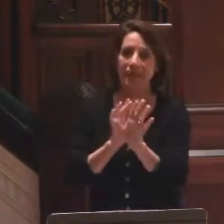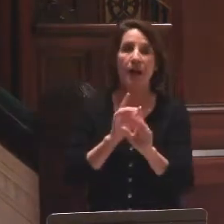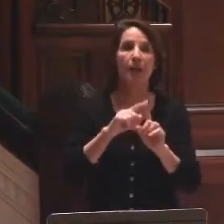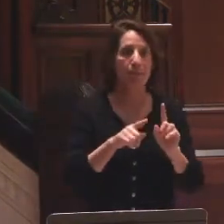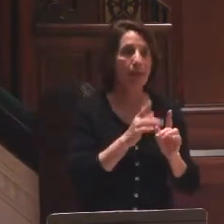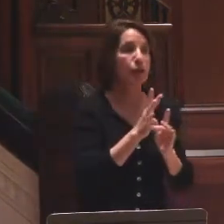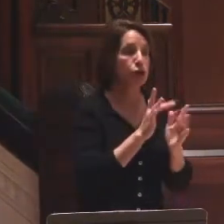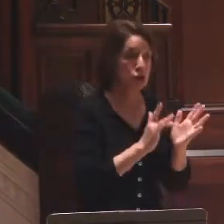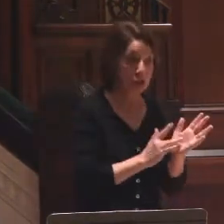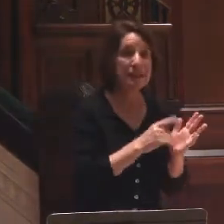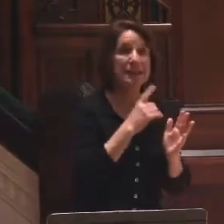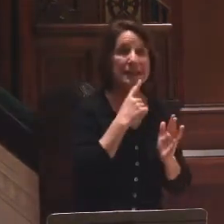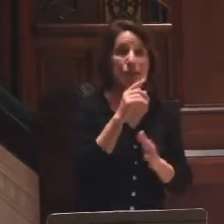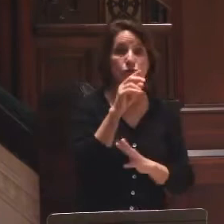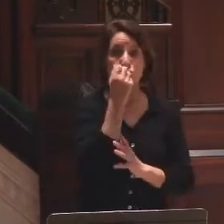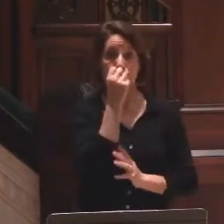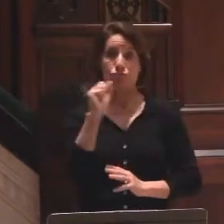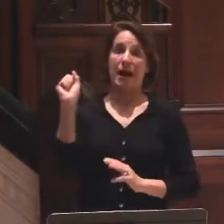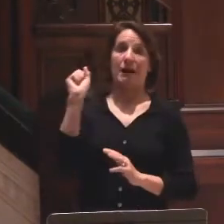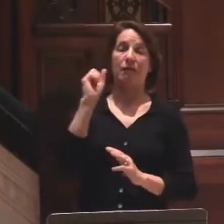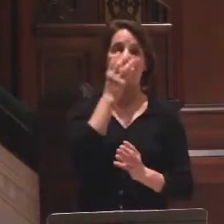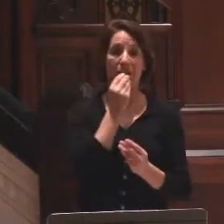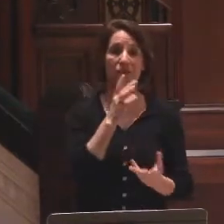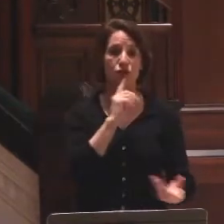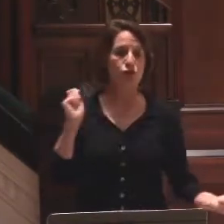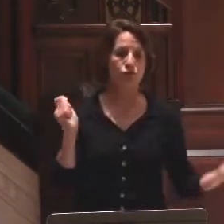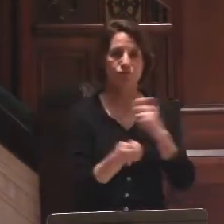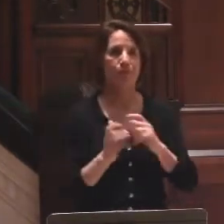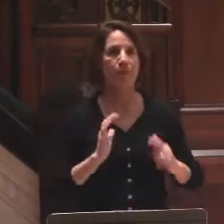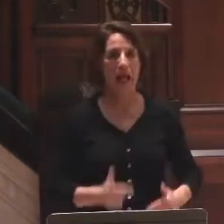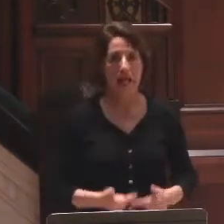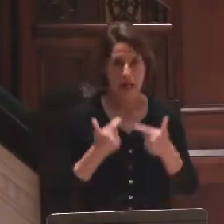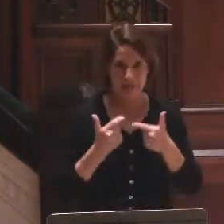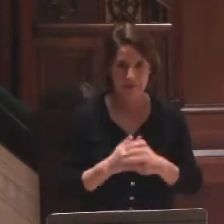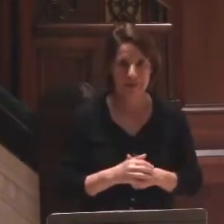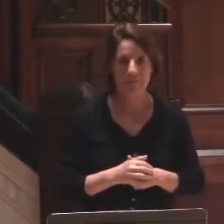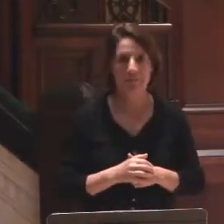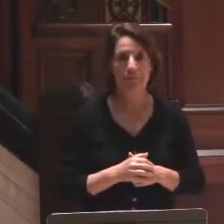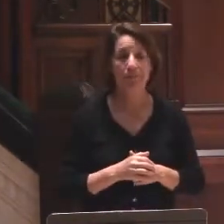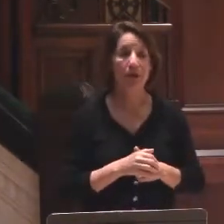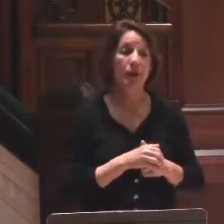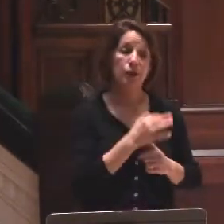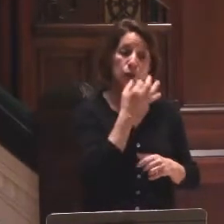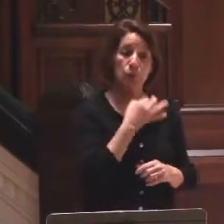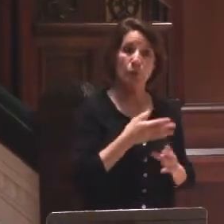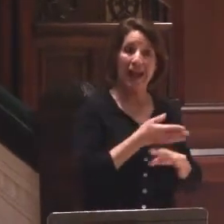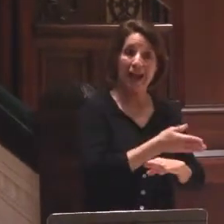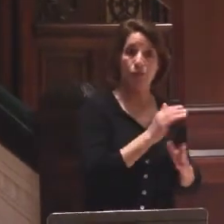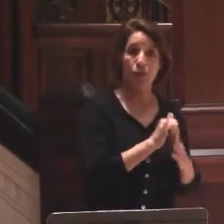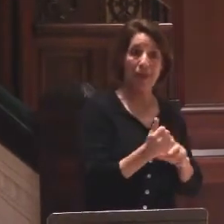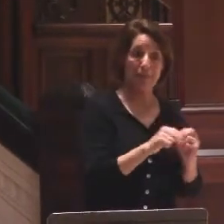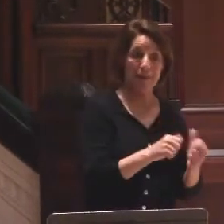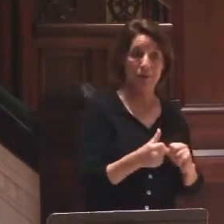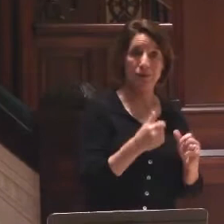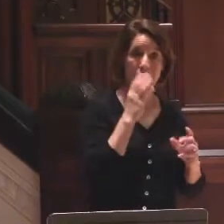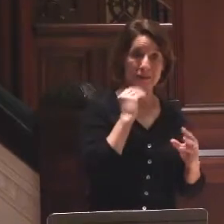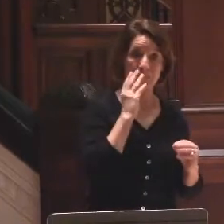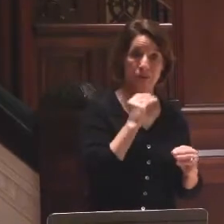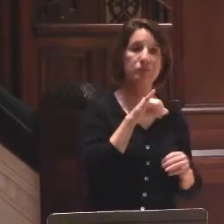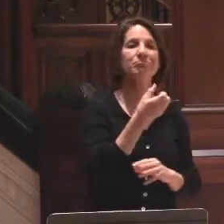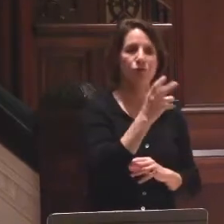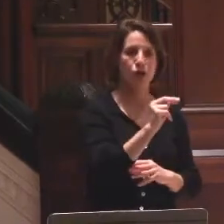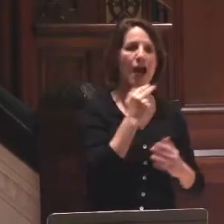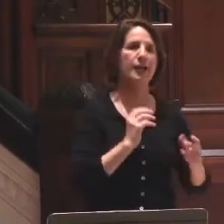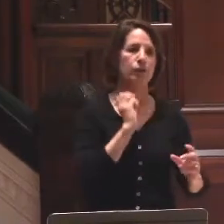of transforming our lifestyles. John is soon imprisoned after this. No